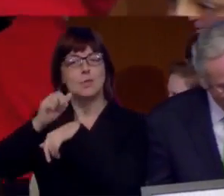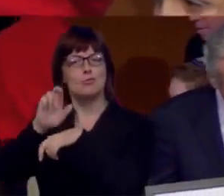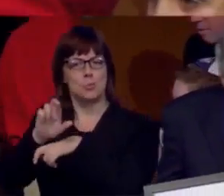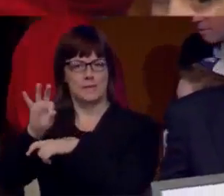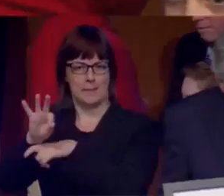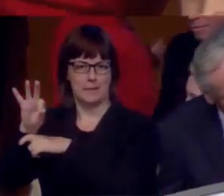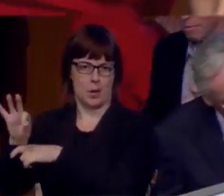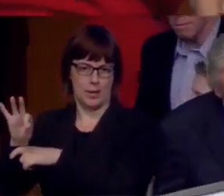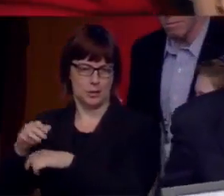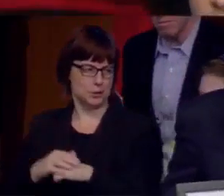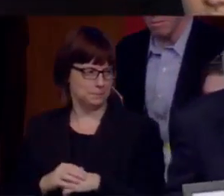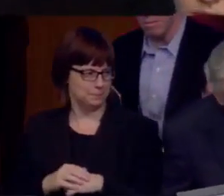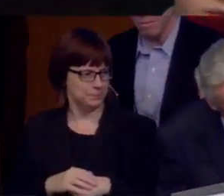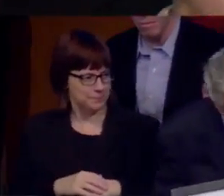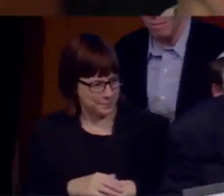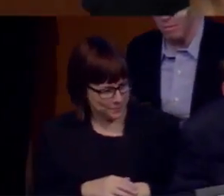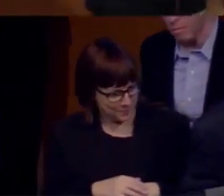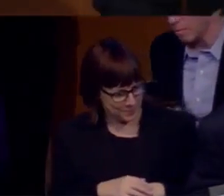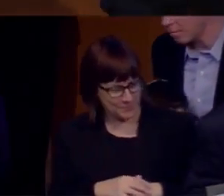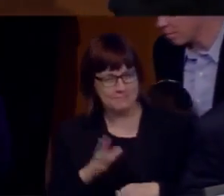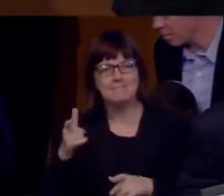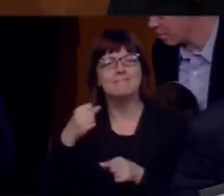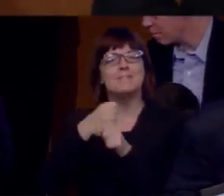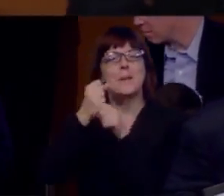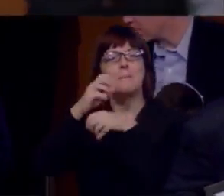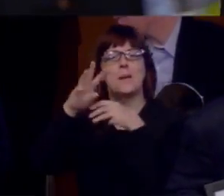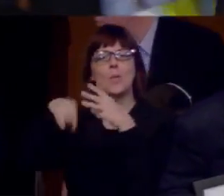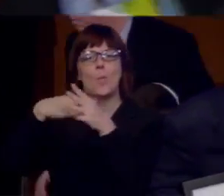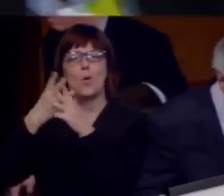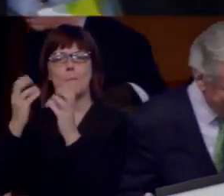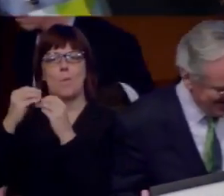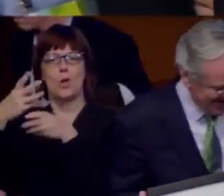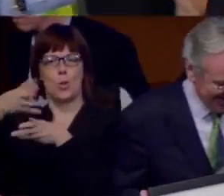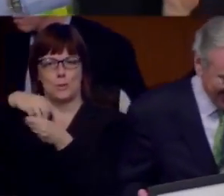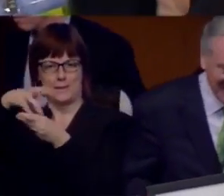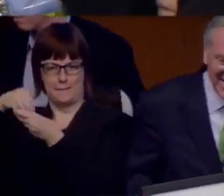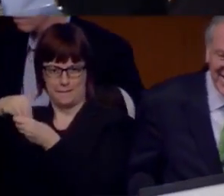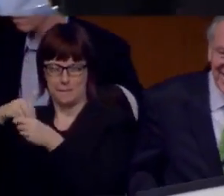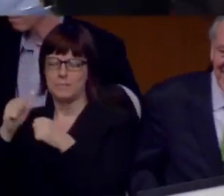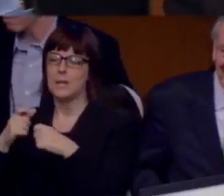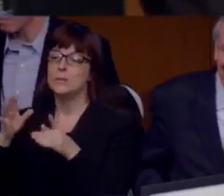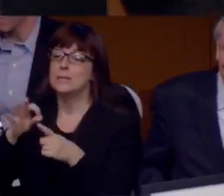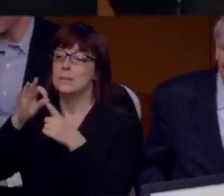Family Foundation to make the world more inclusive. He was especially aware of the